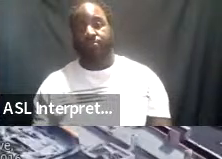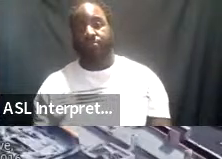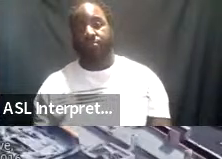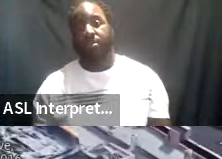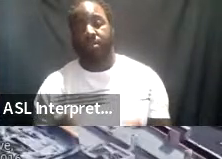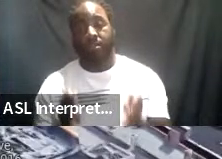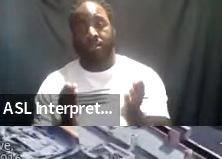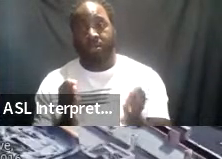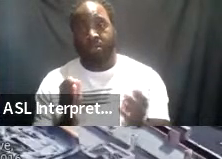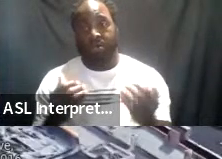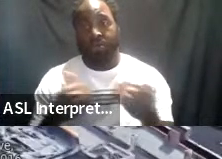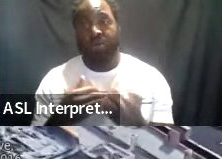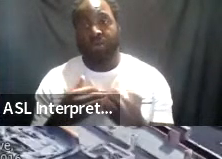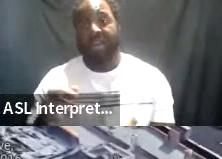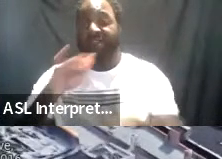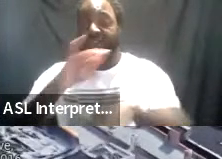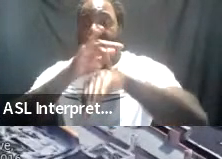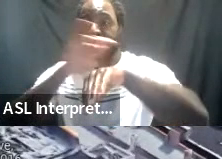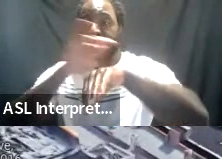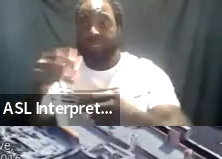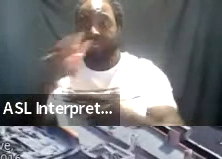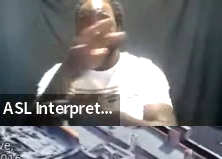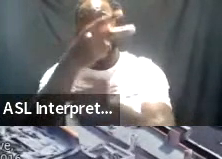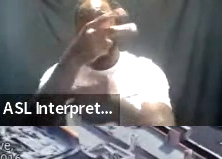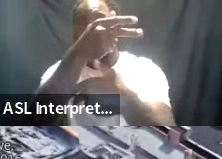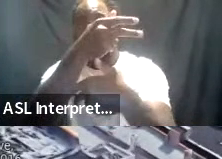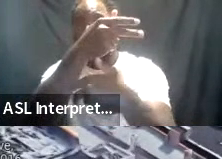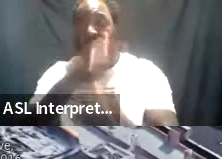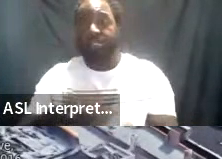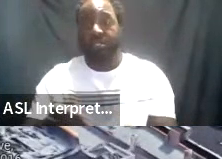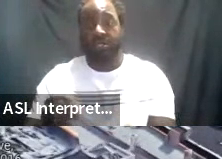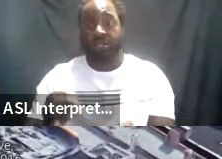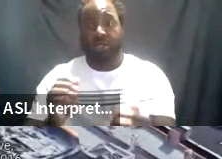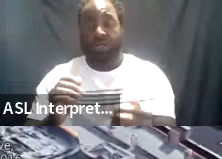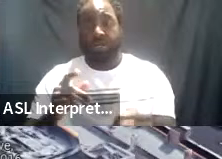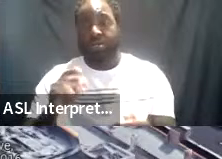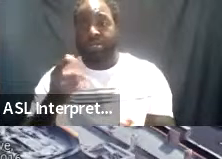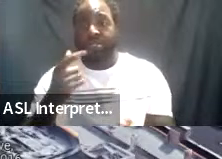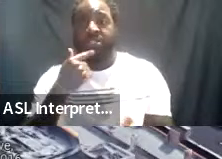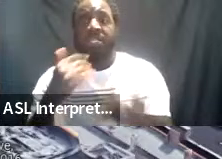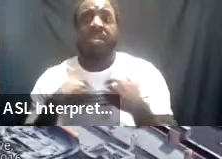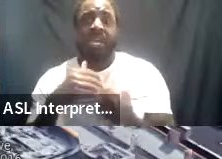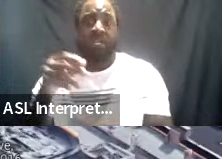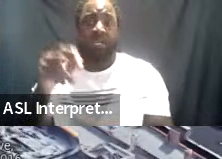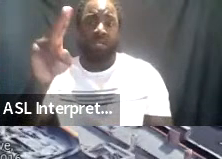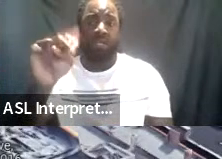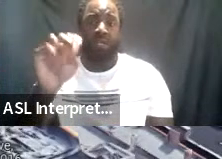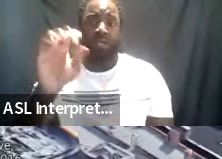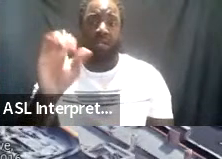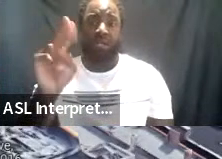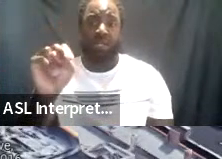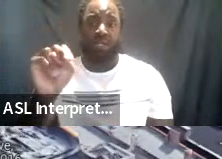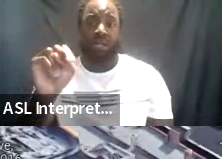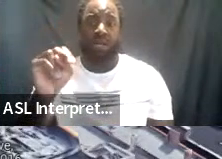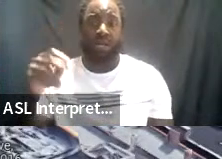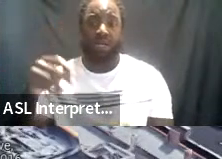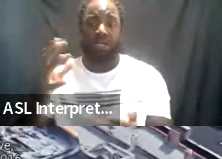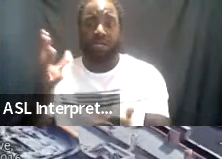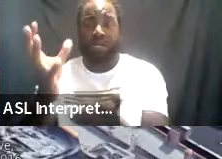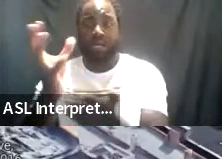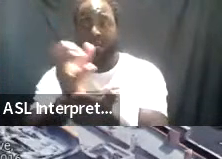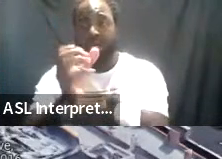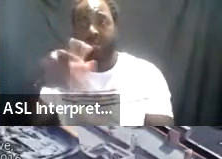Here you have a vacant hotel. Let's say you had a nonprofit that wanted to convert this to supportive